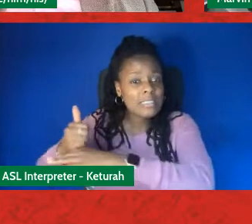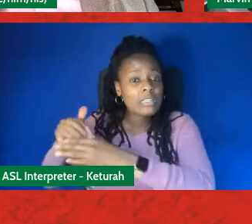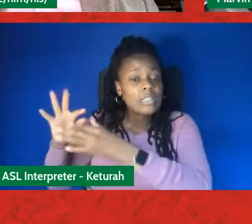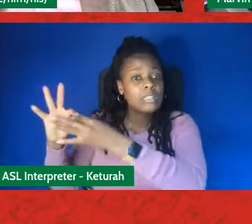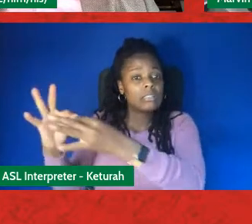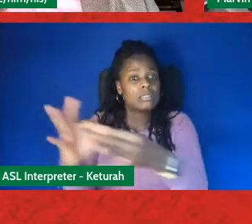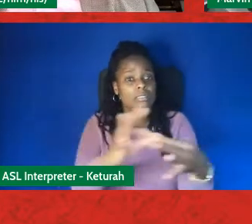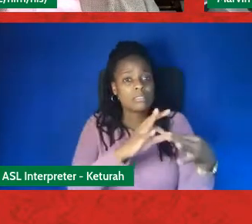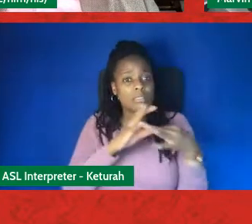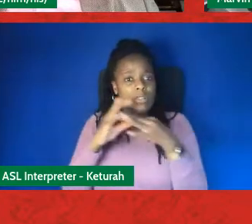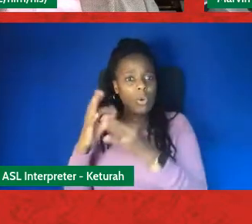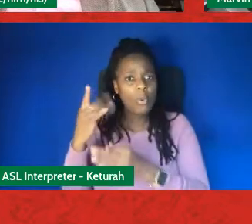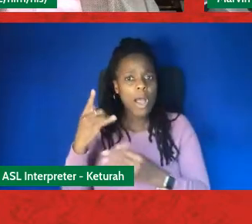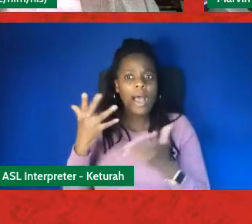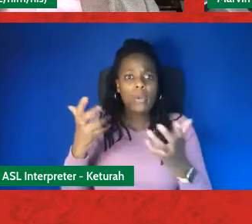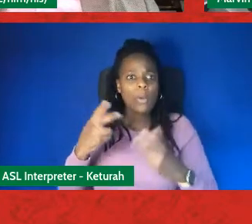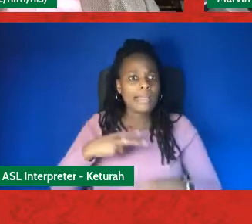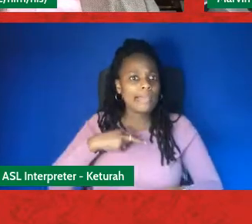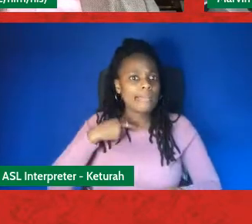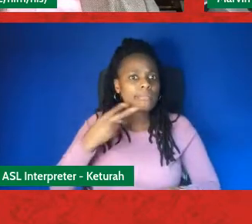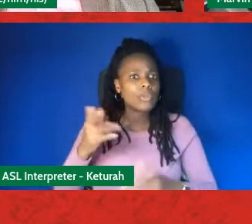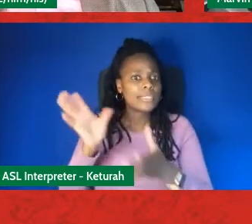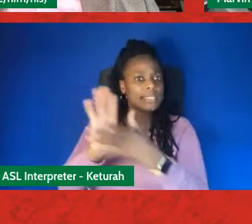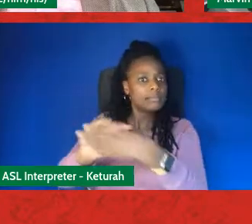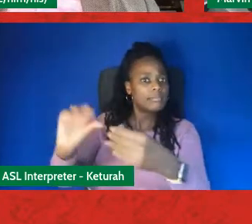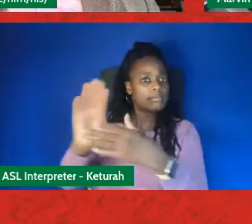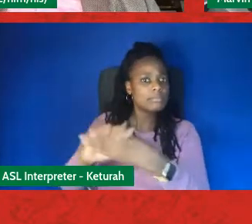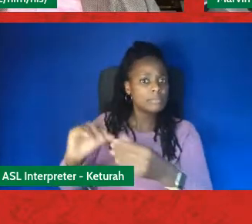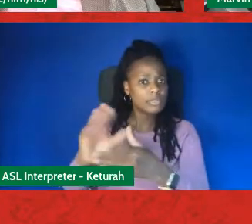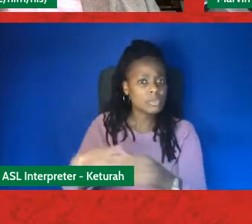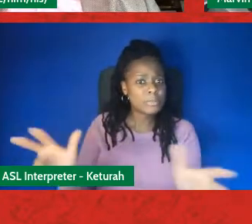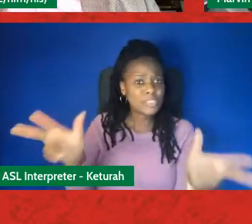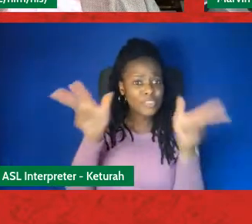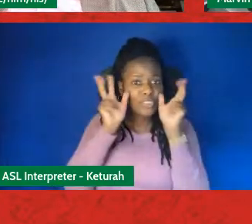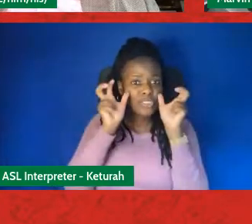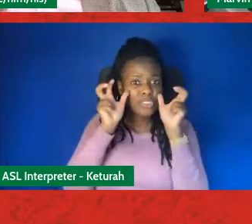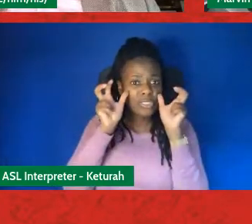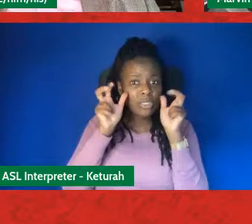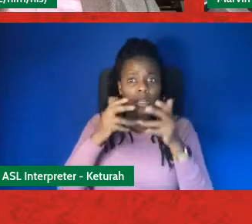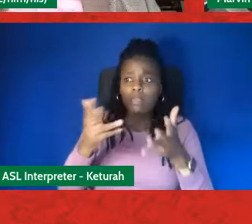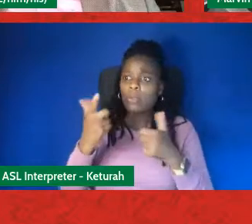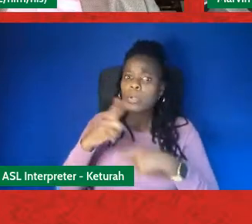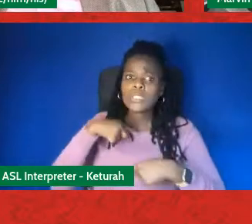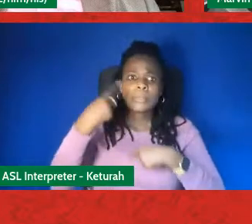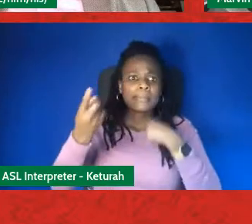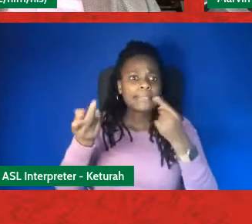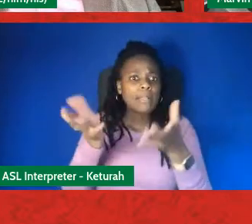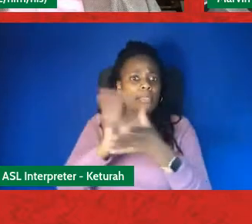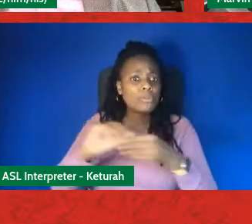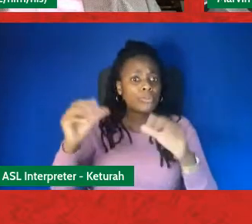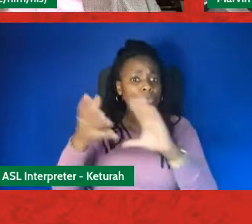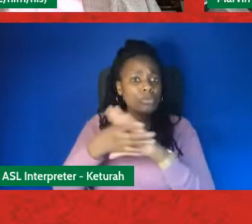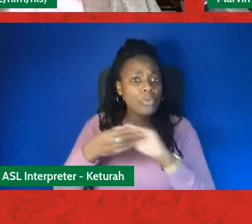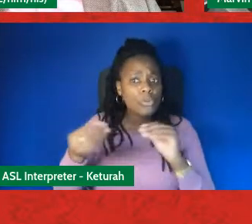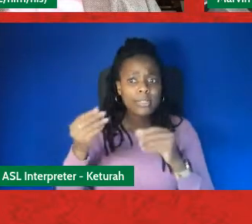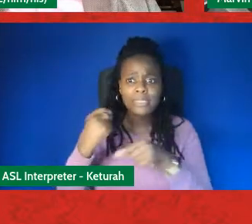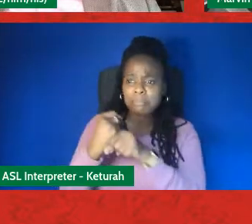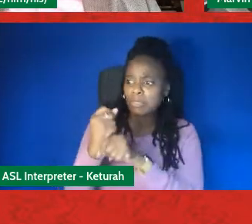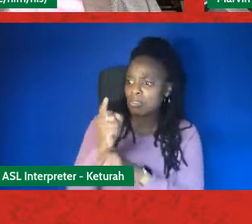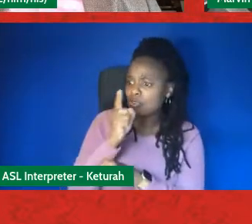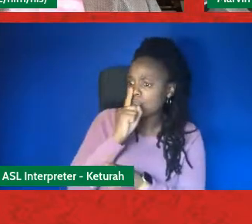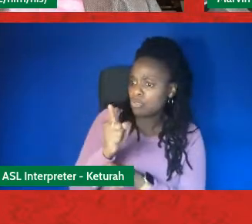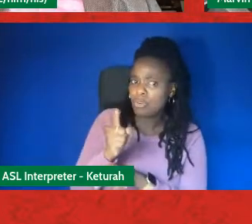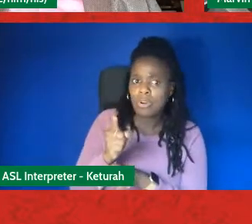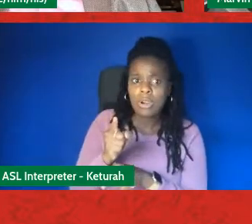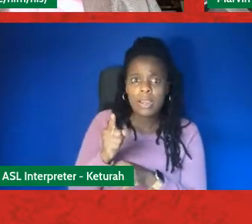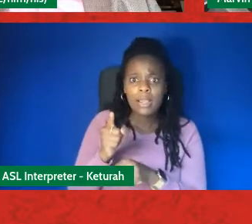they wanted their voices heard, that they wanted to be able to tell the stories, that they wanted to make sure that their stories could be